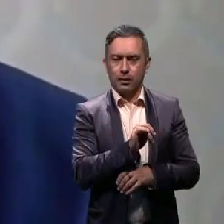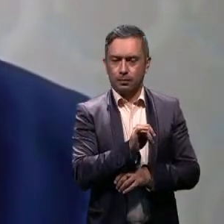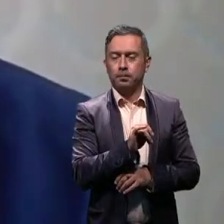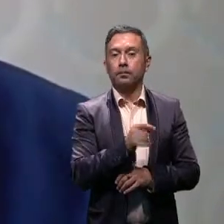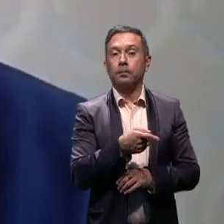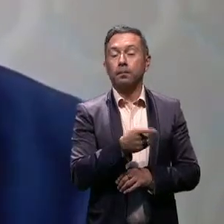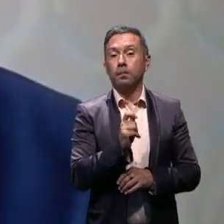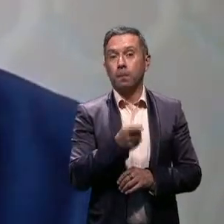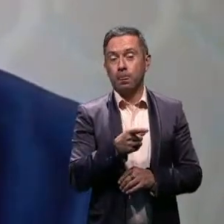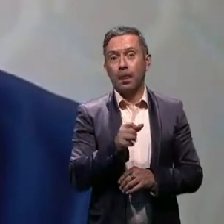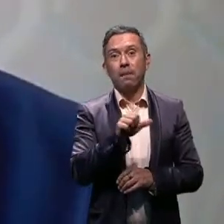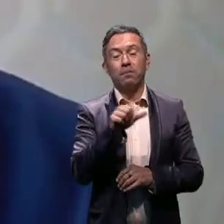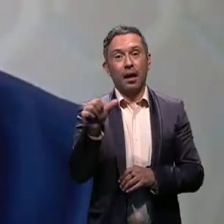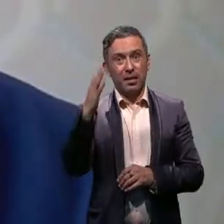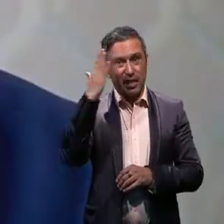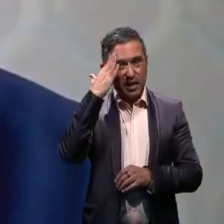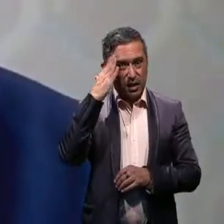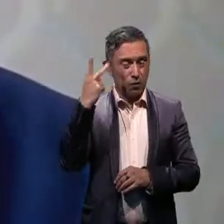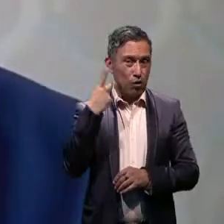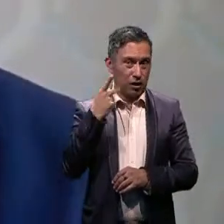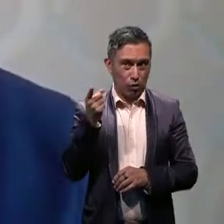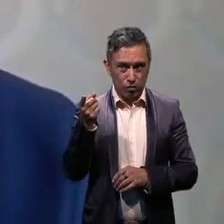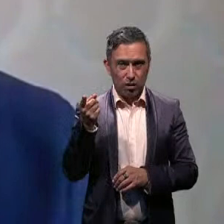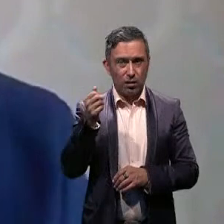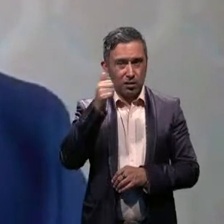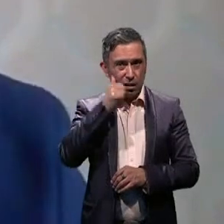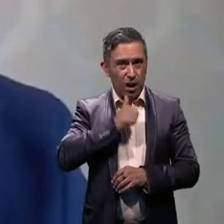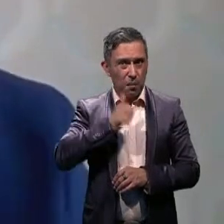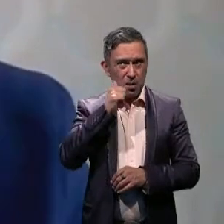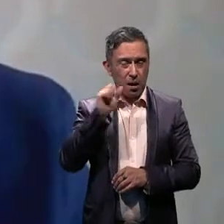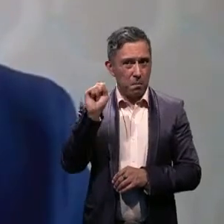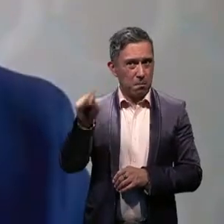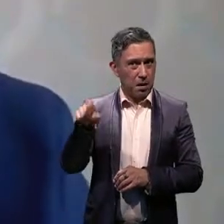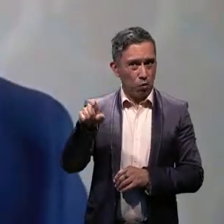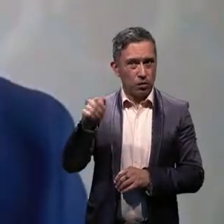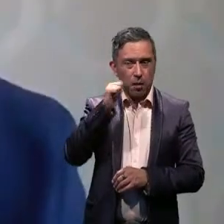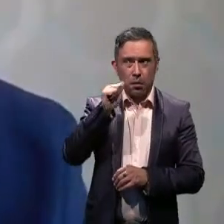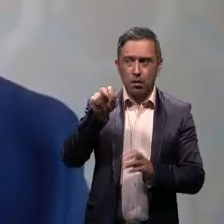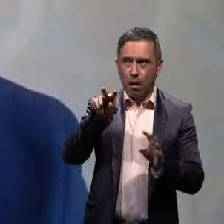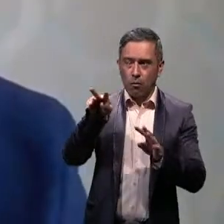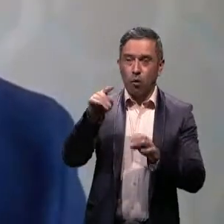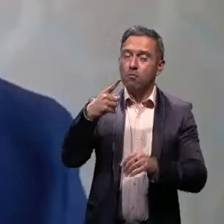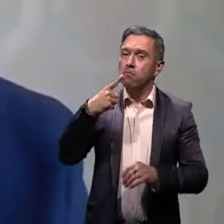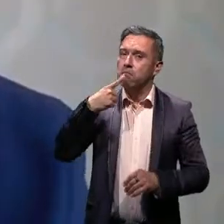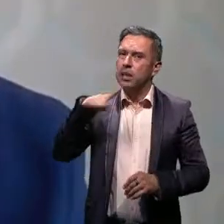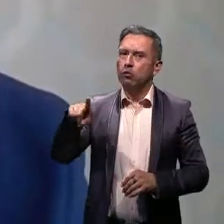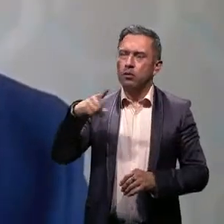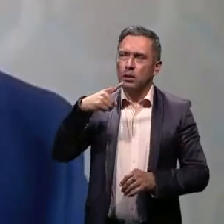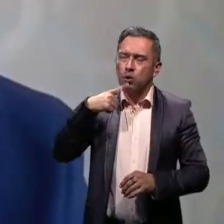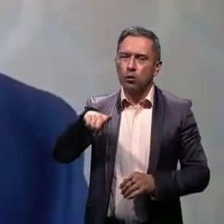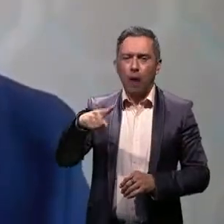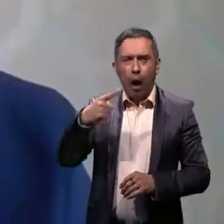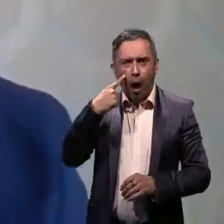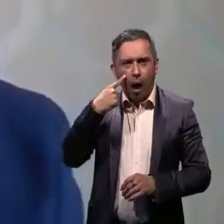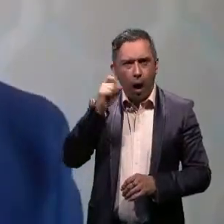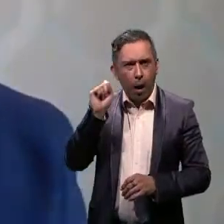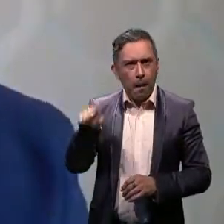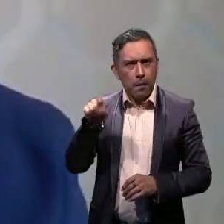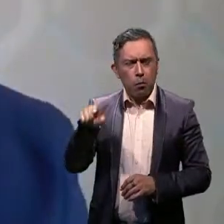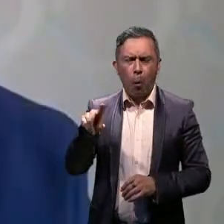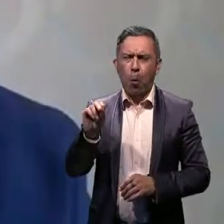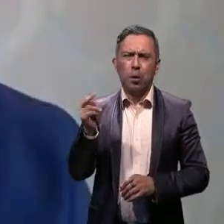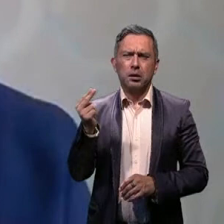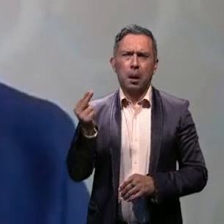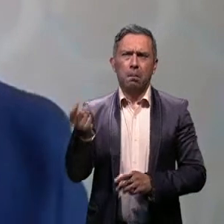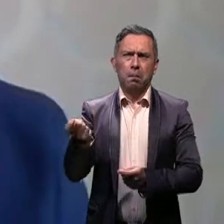for the complaint. And of course, it is not necessary for the political leaders to be always in the first line in these complaints of the